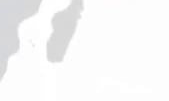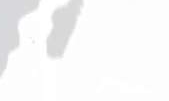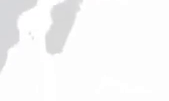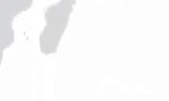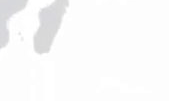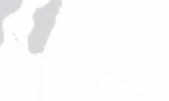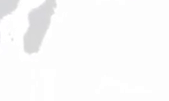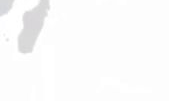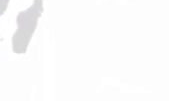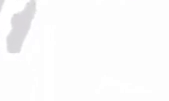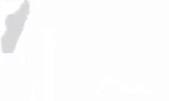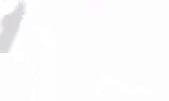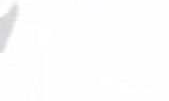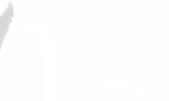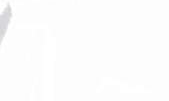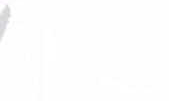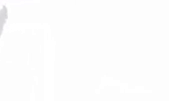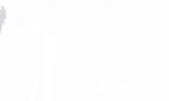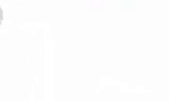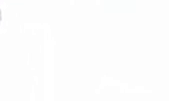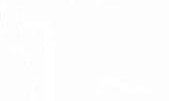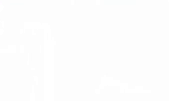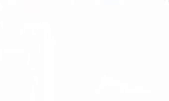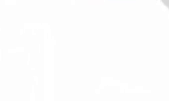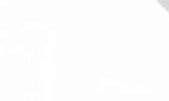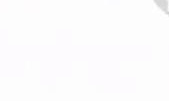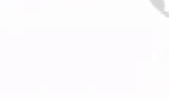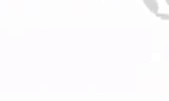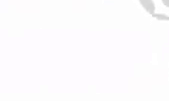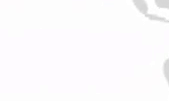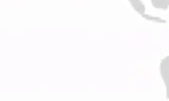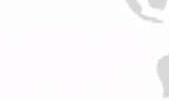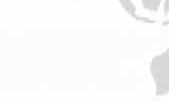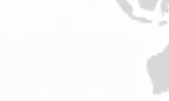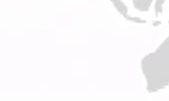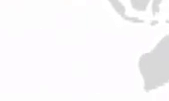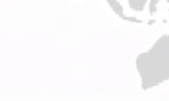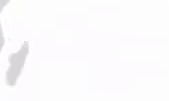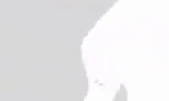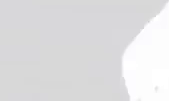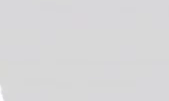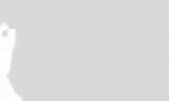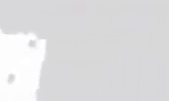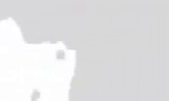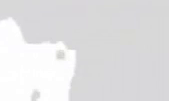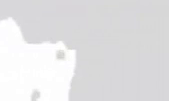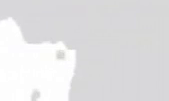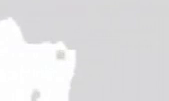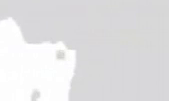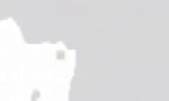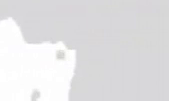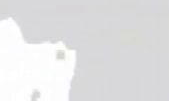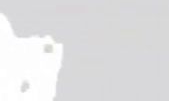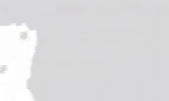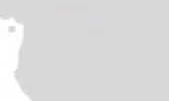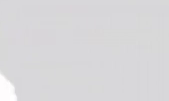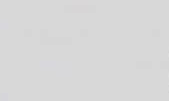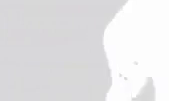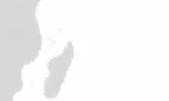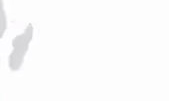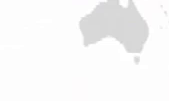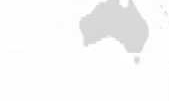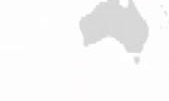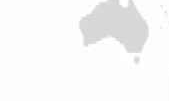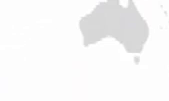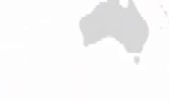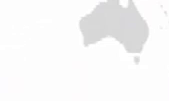USA, Canada, Switzerland, and the rest of the world, Supersonic's money transfer has got you covered. With the largest payout network in the Gambia, you